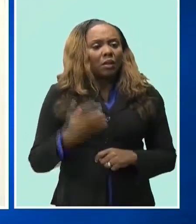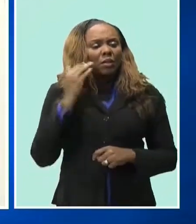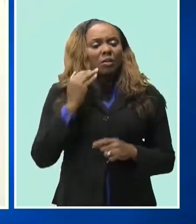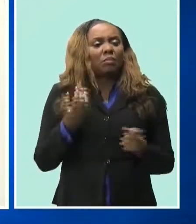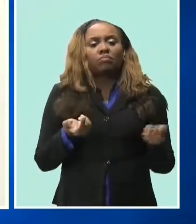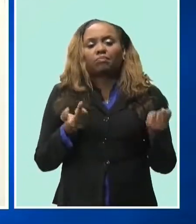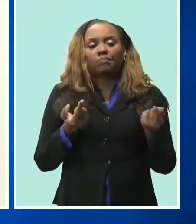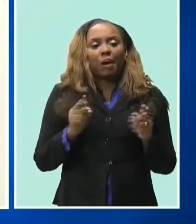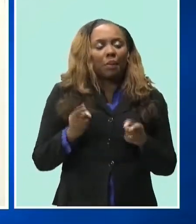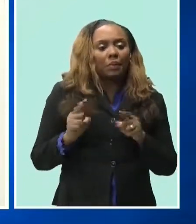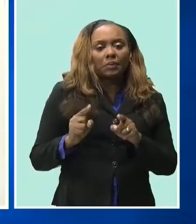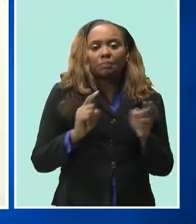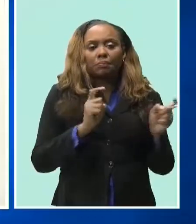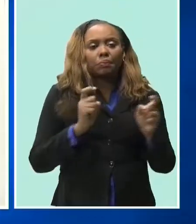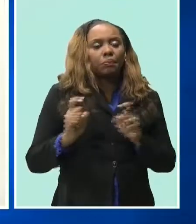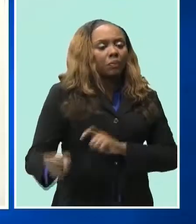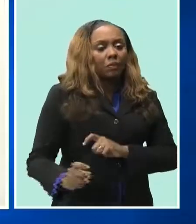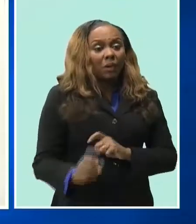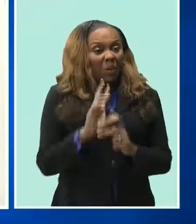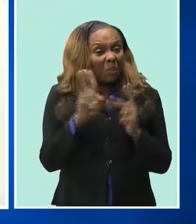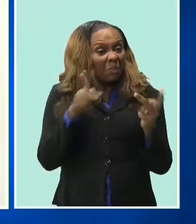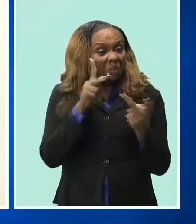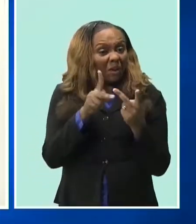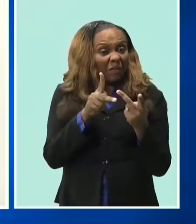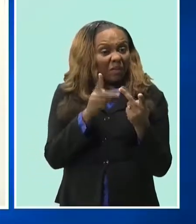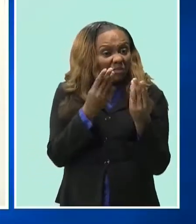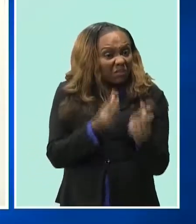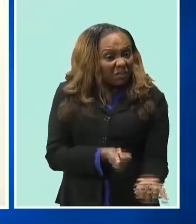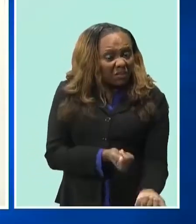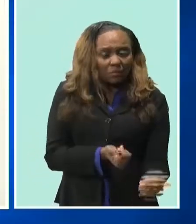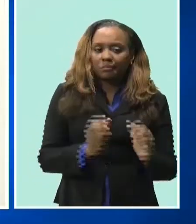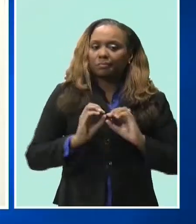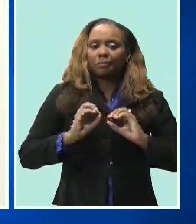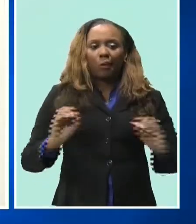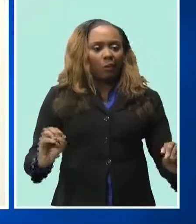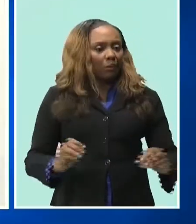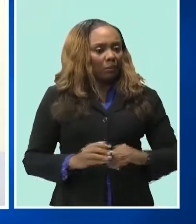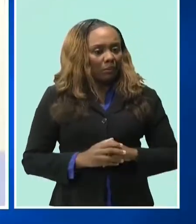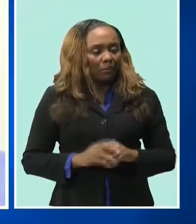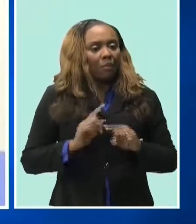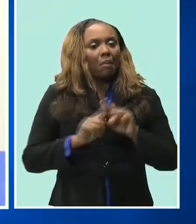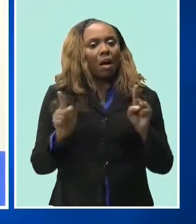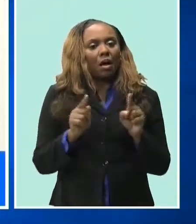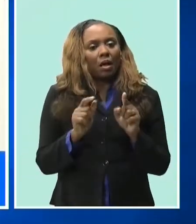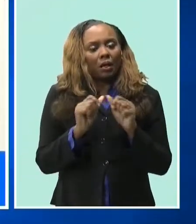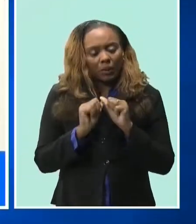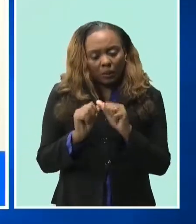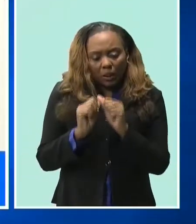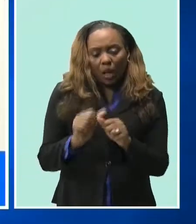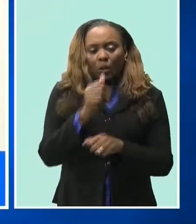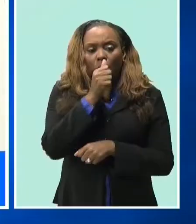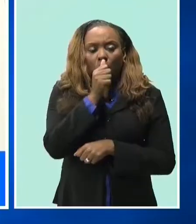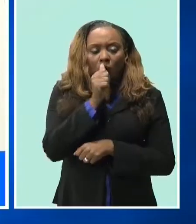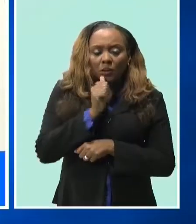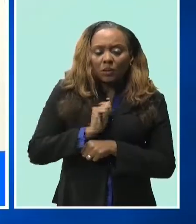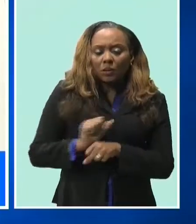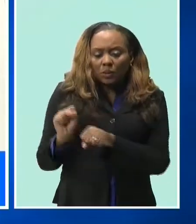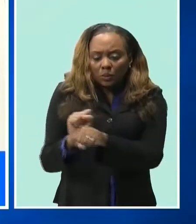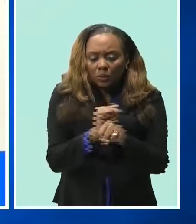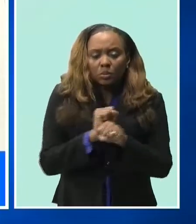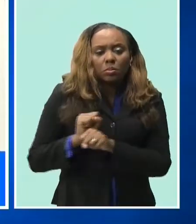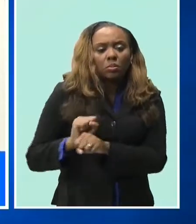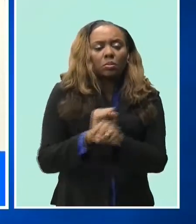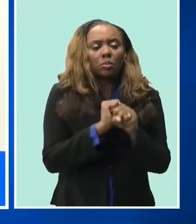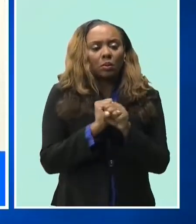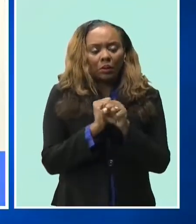fluid situation. There's no perfect solution, but I want to assure you that we're continuing to work together with all of the stakeholders to be able